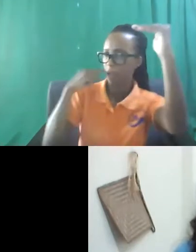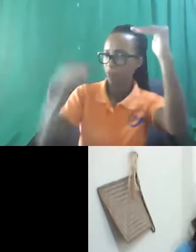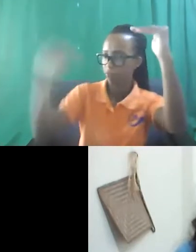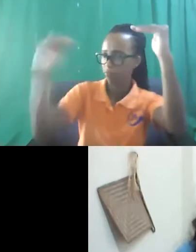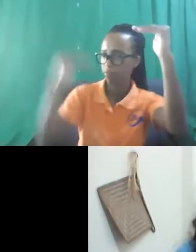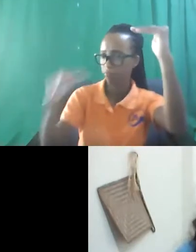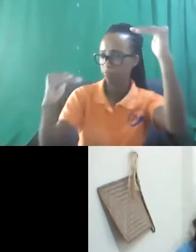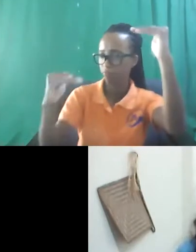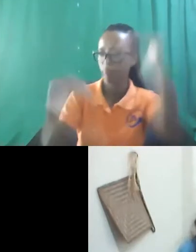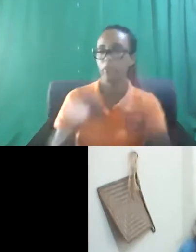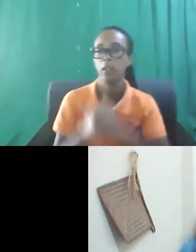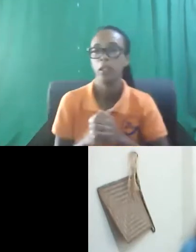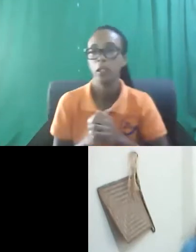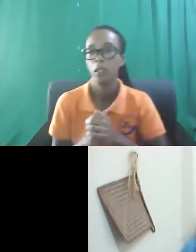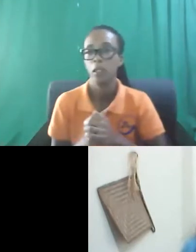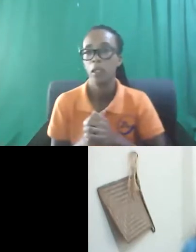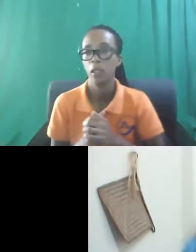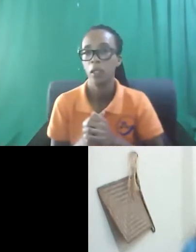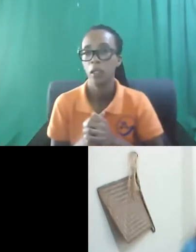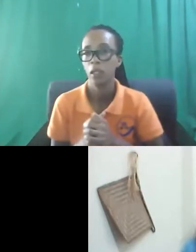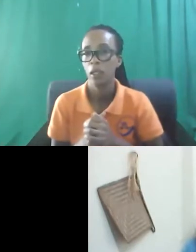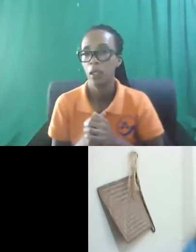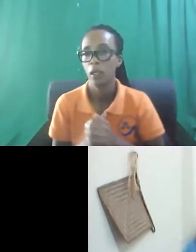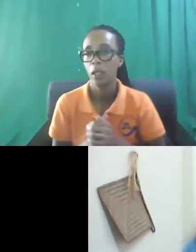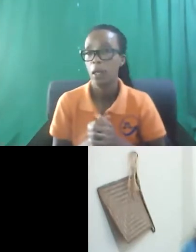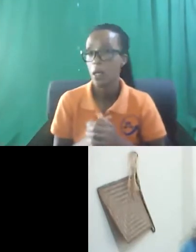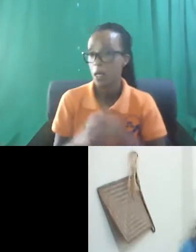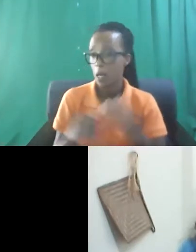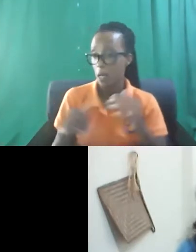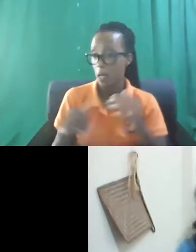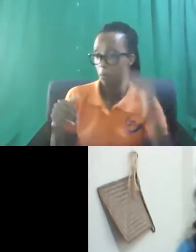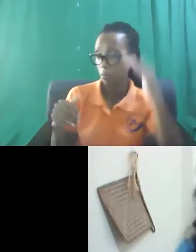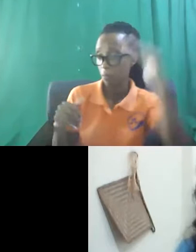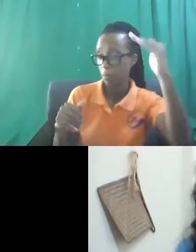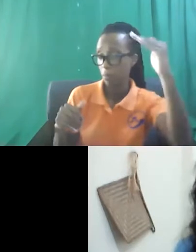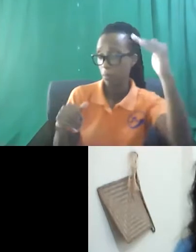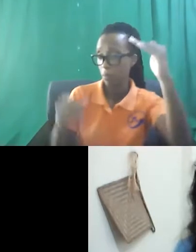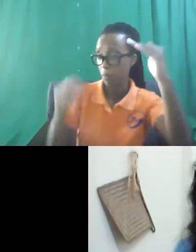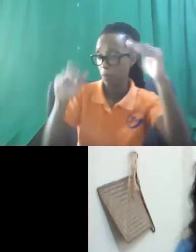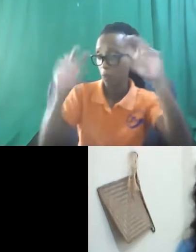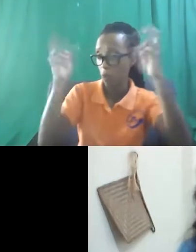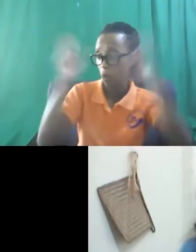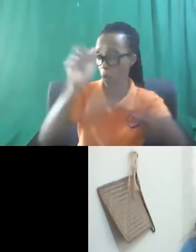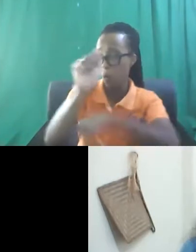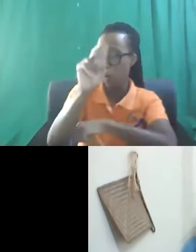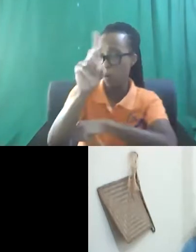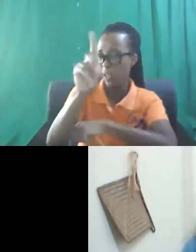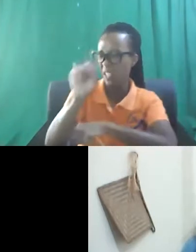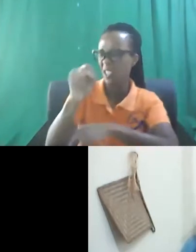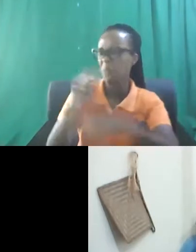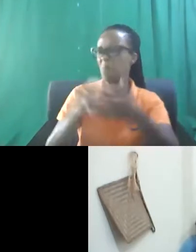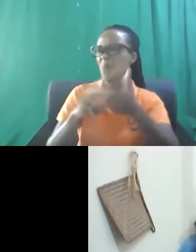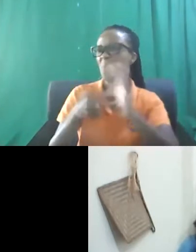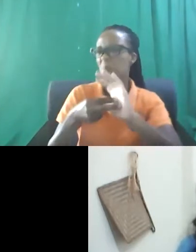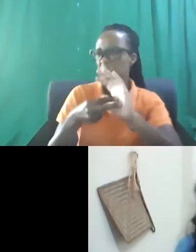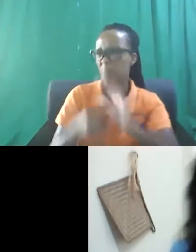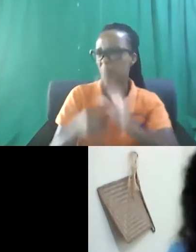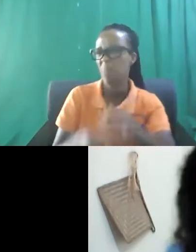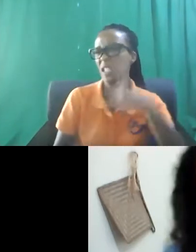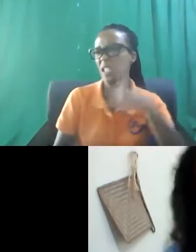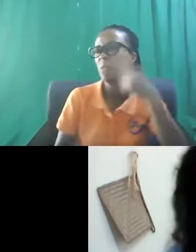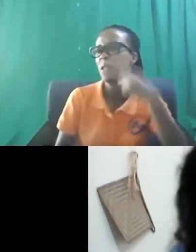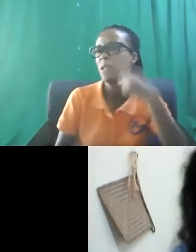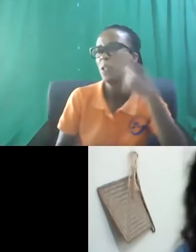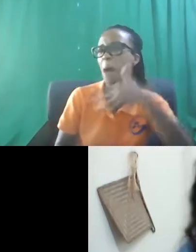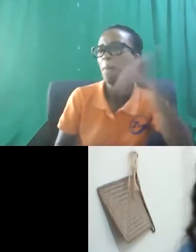And it's linked to the belief that speaking is better than signing. And you would not believe,